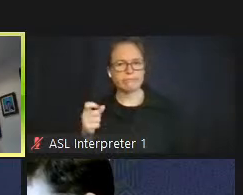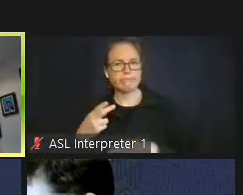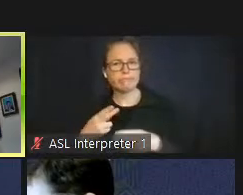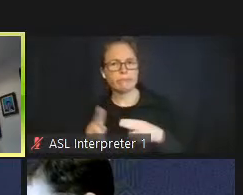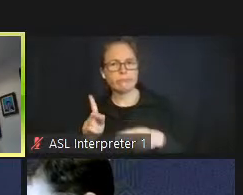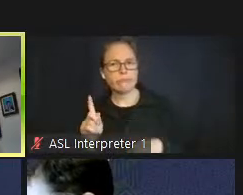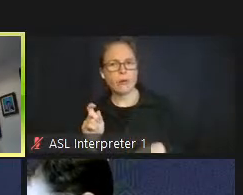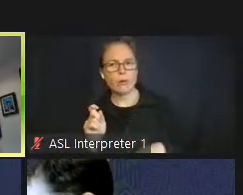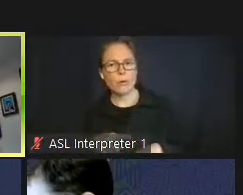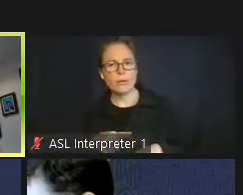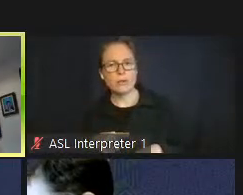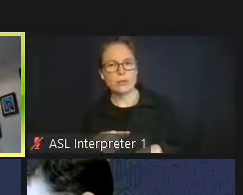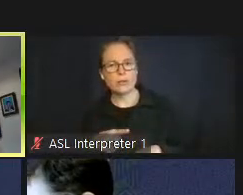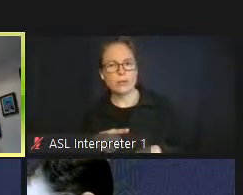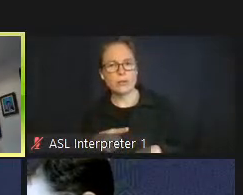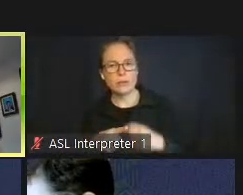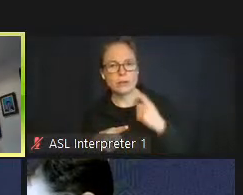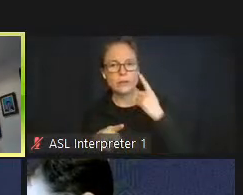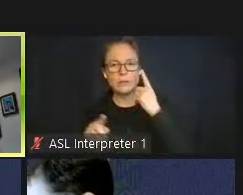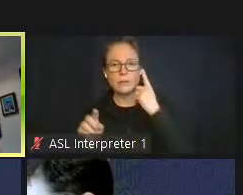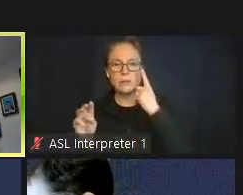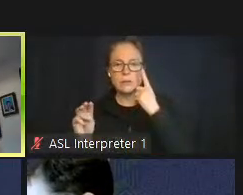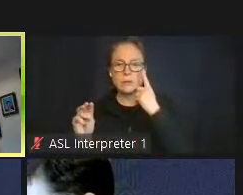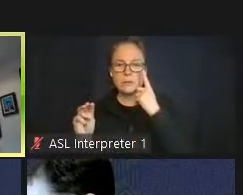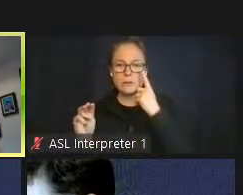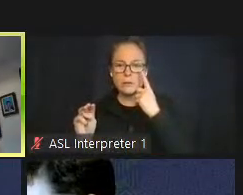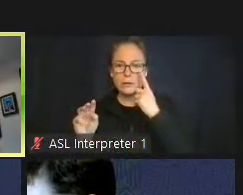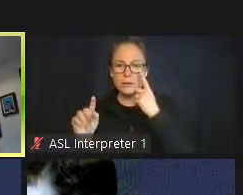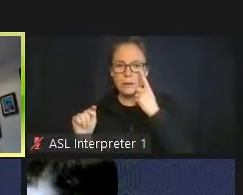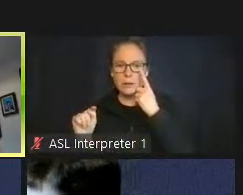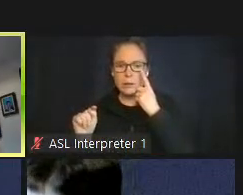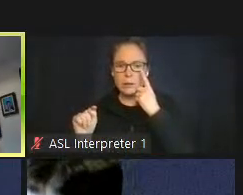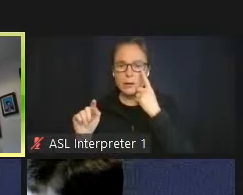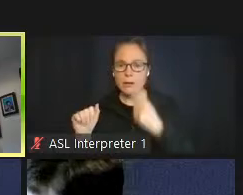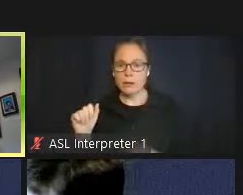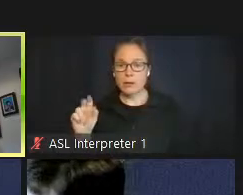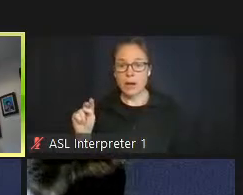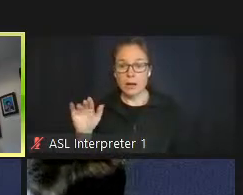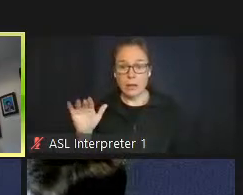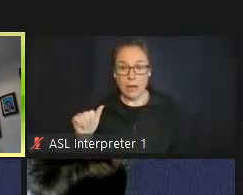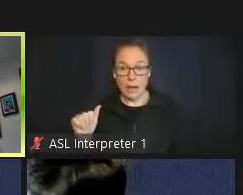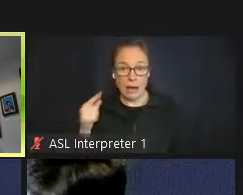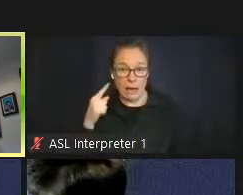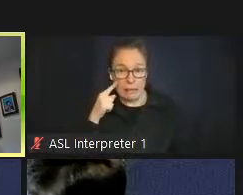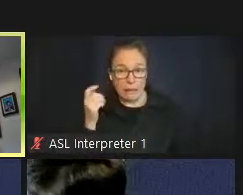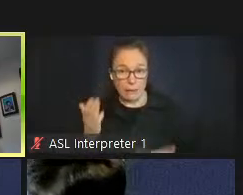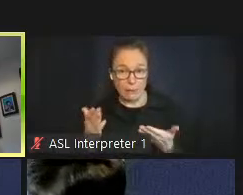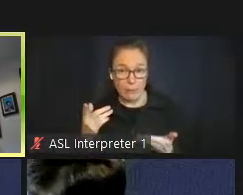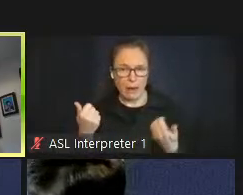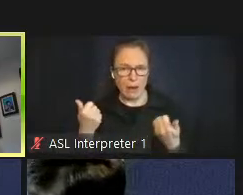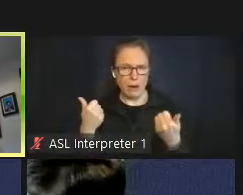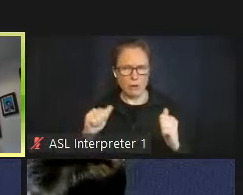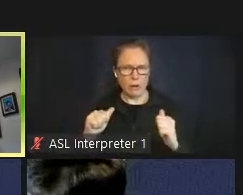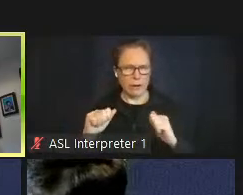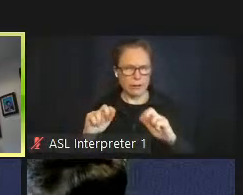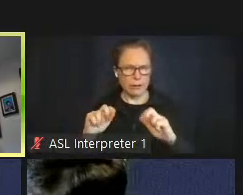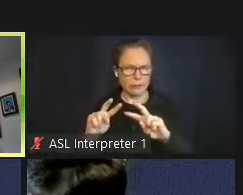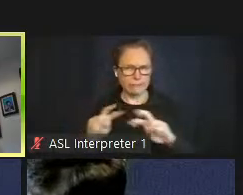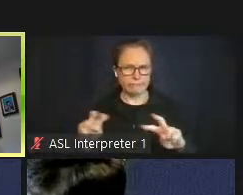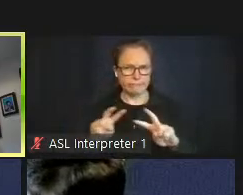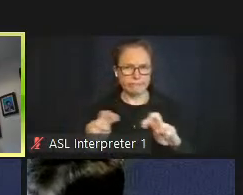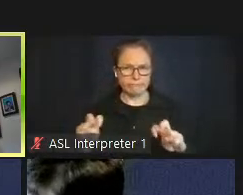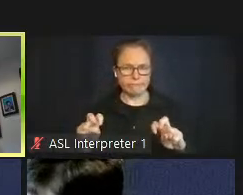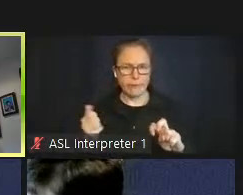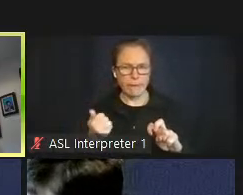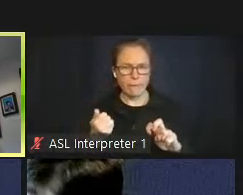for maybe more for Tanya than anybody. I've tried to tease out a few of the issues. There's